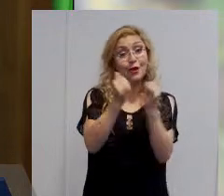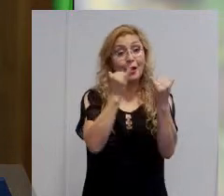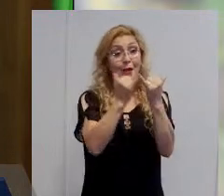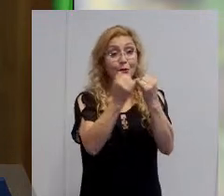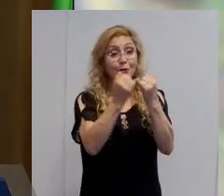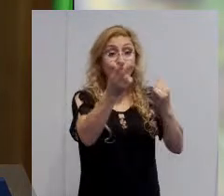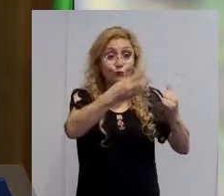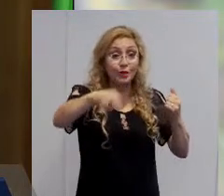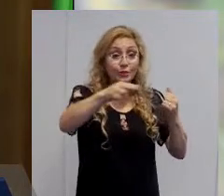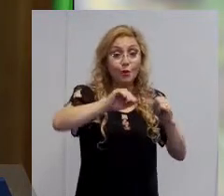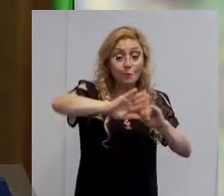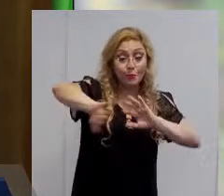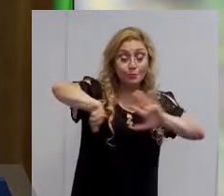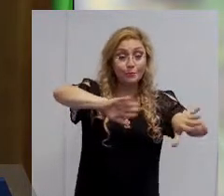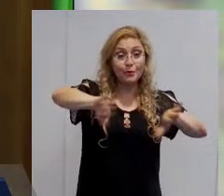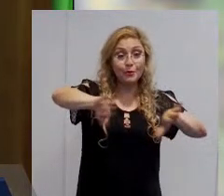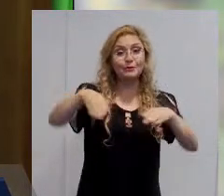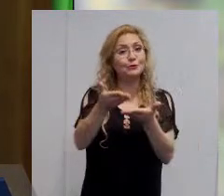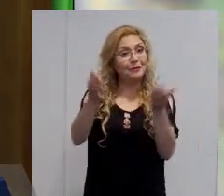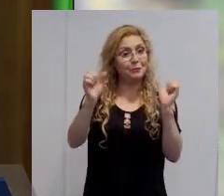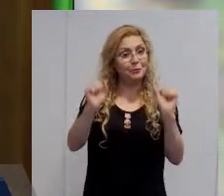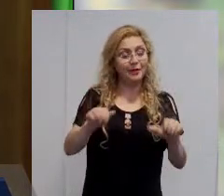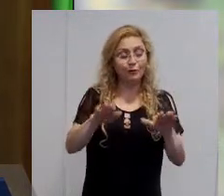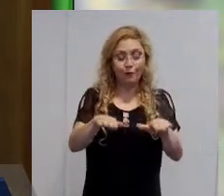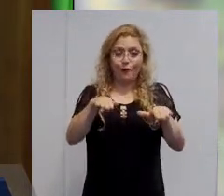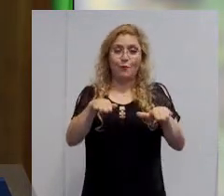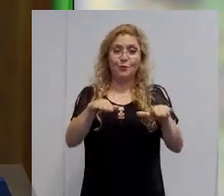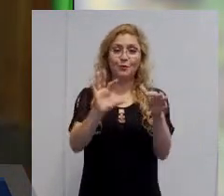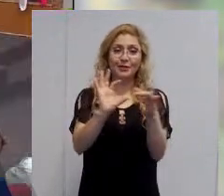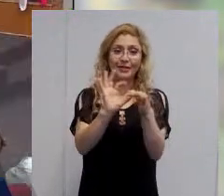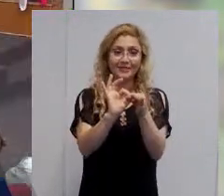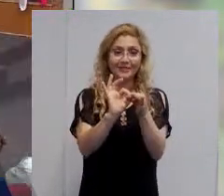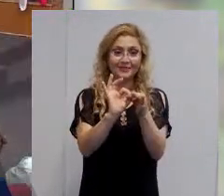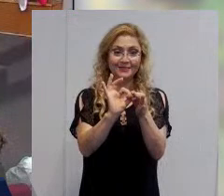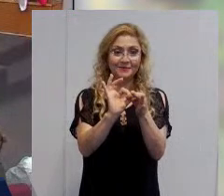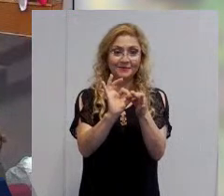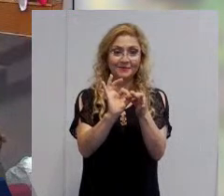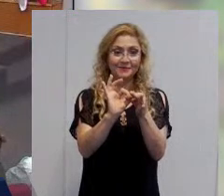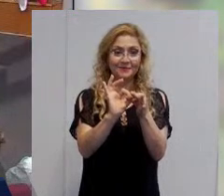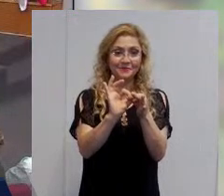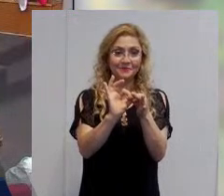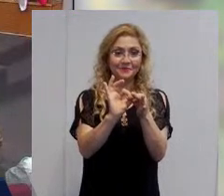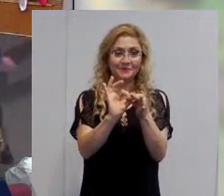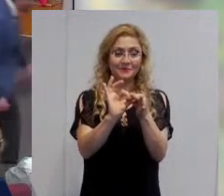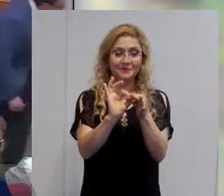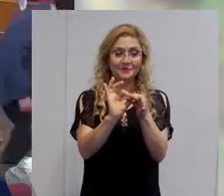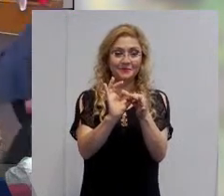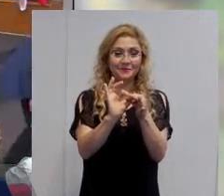this event. So that is our invitation.